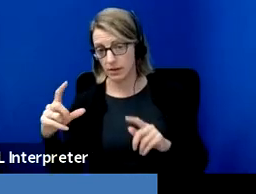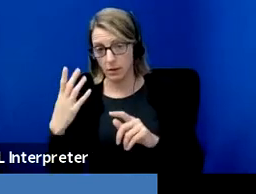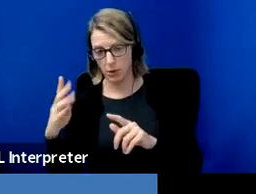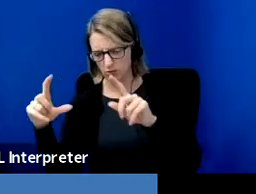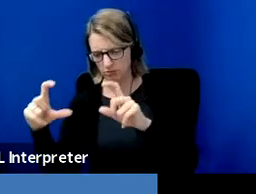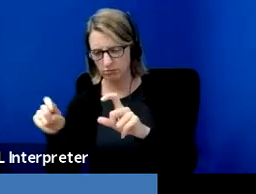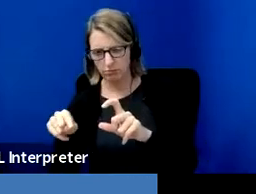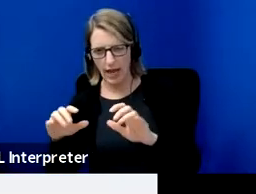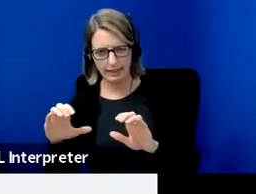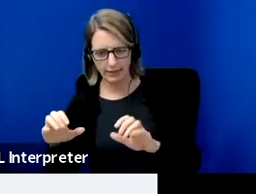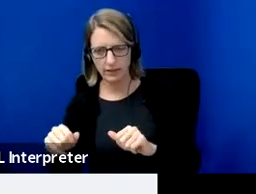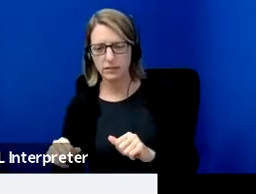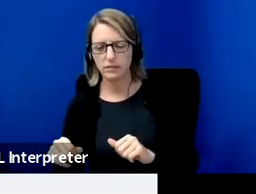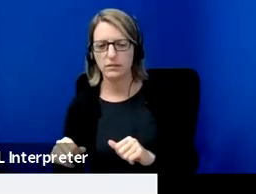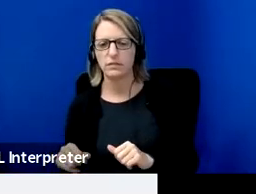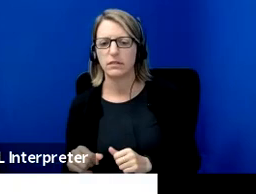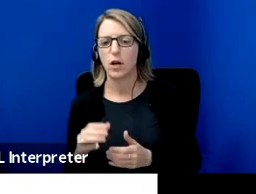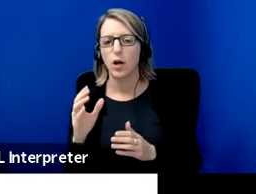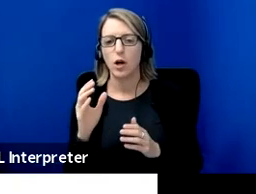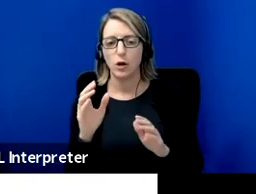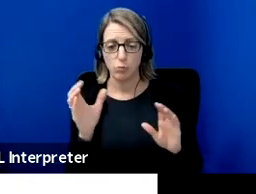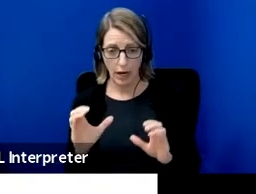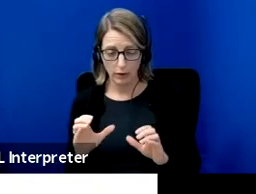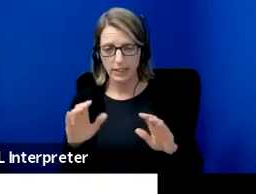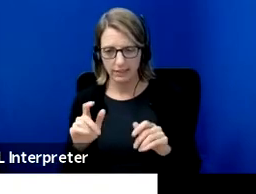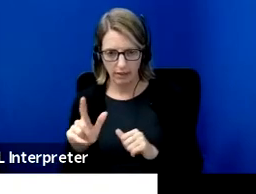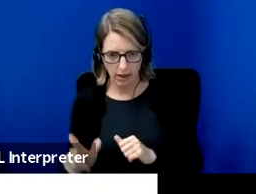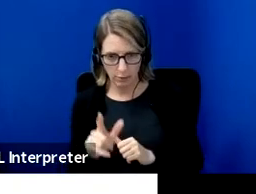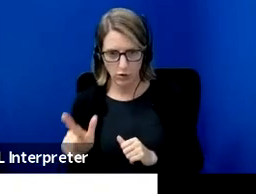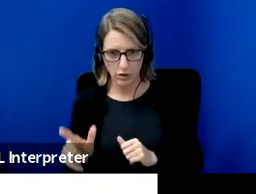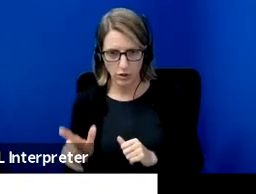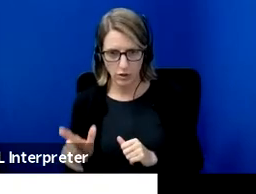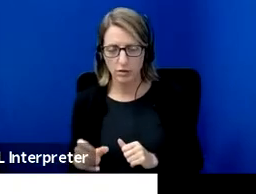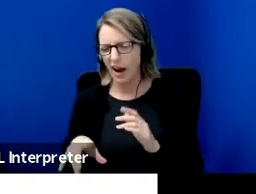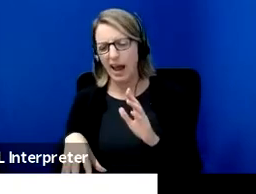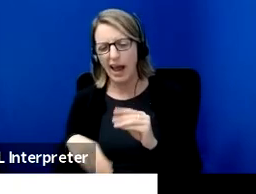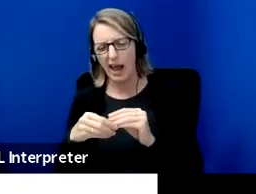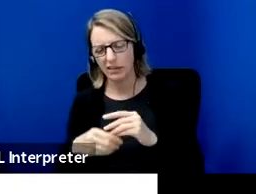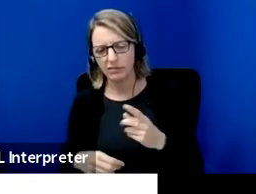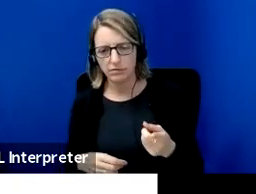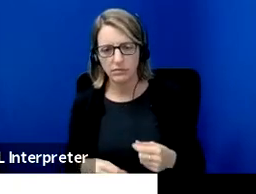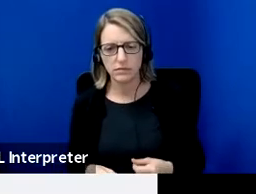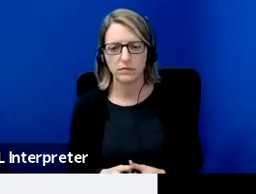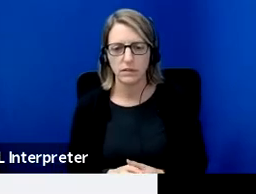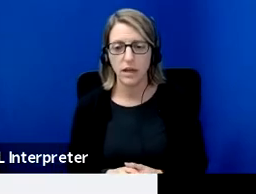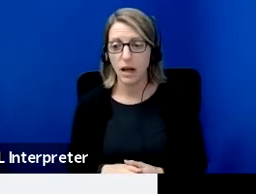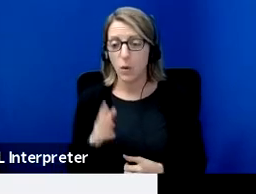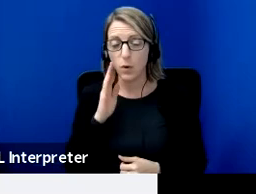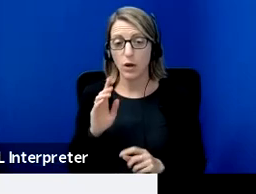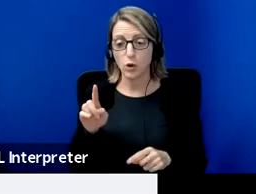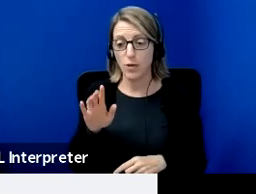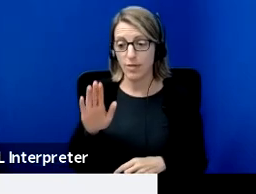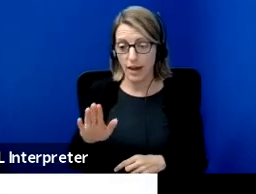going to browse activity library. They could have also pushed the add and assign activity. They're going to go to their library, so